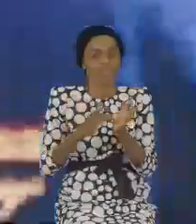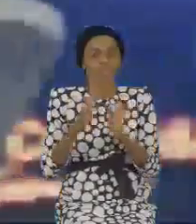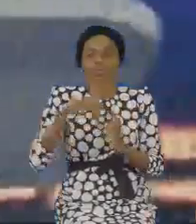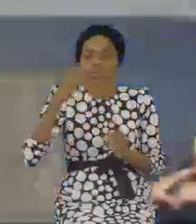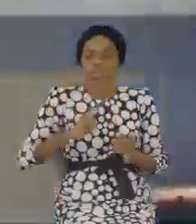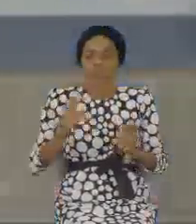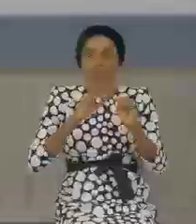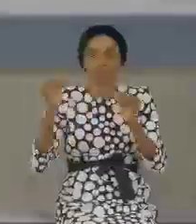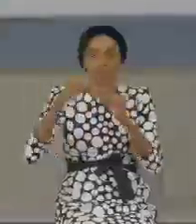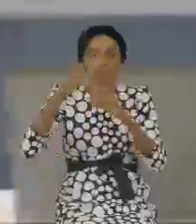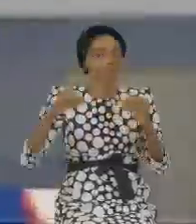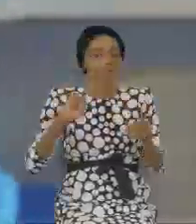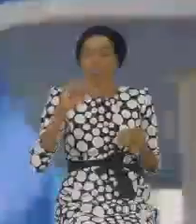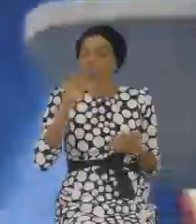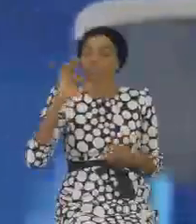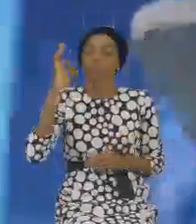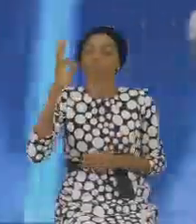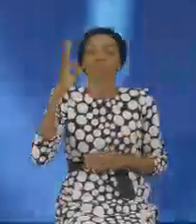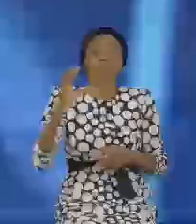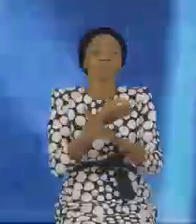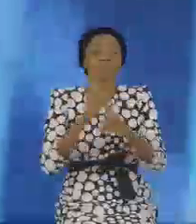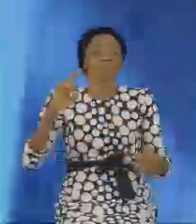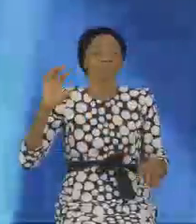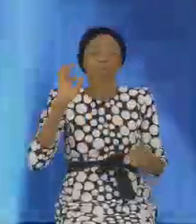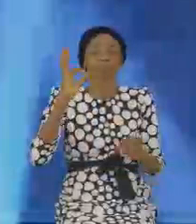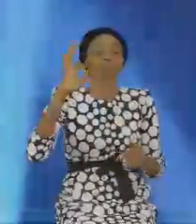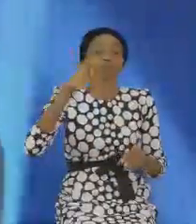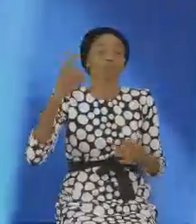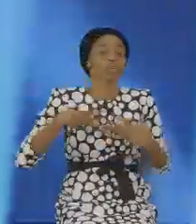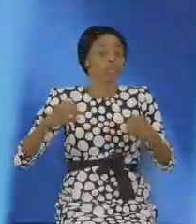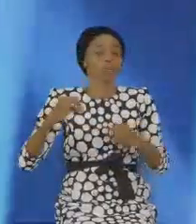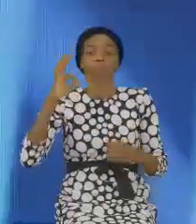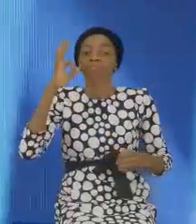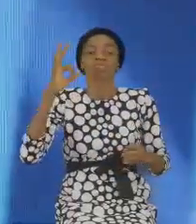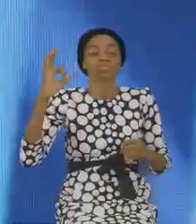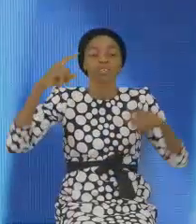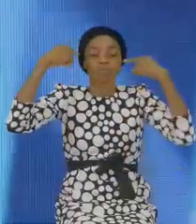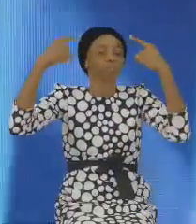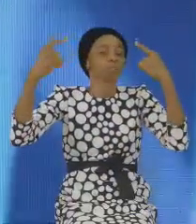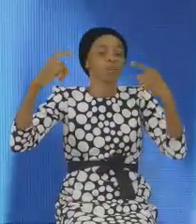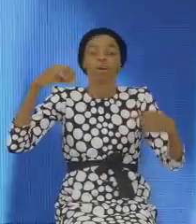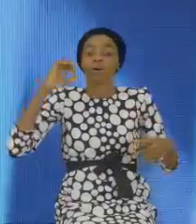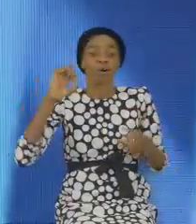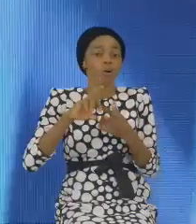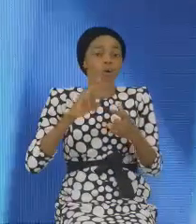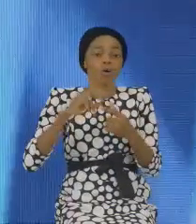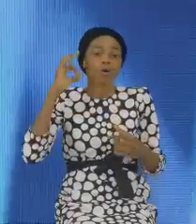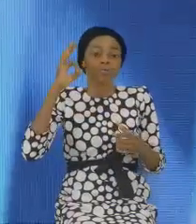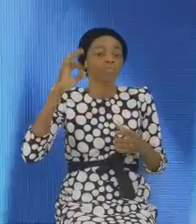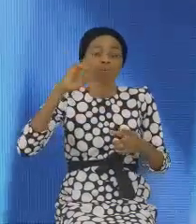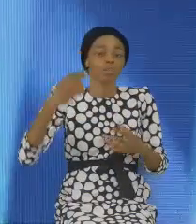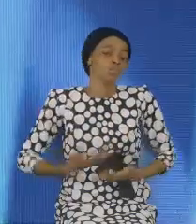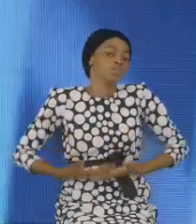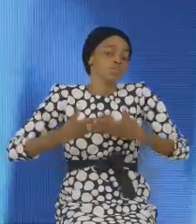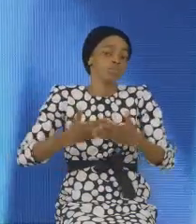to talk of healing, only to talk of deliverance, only to talk of prosperity, only to talk of, bearing children, only to talk